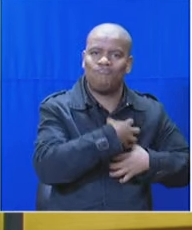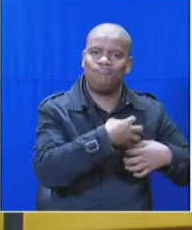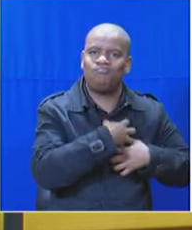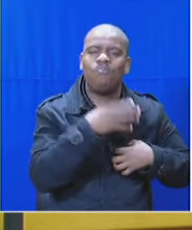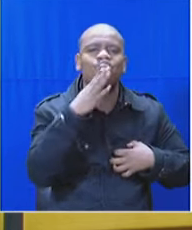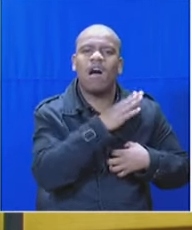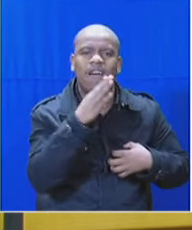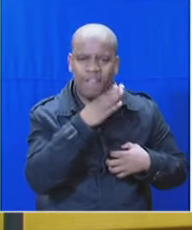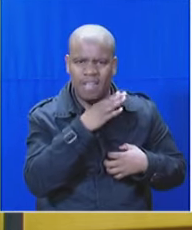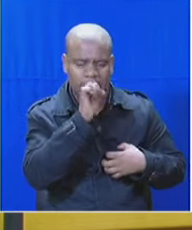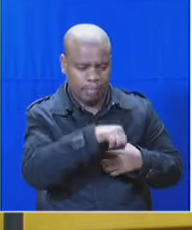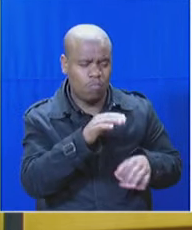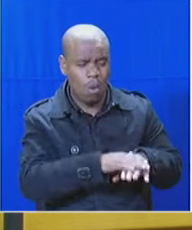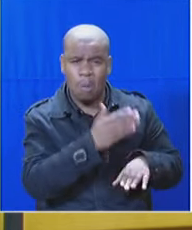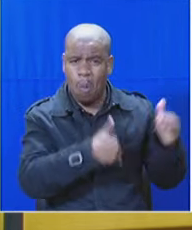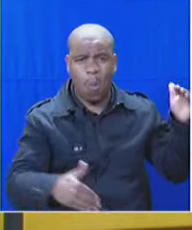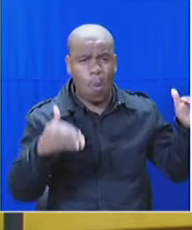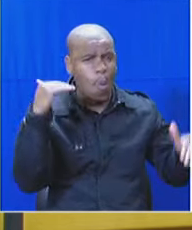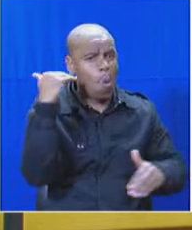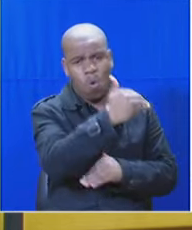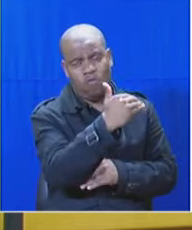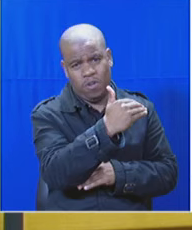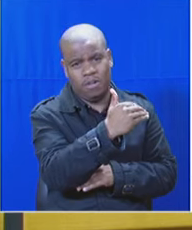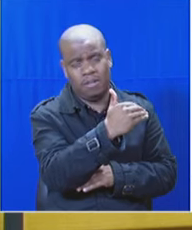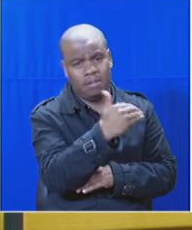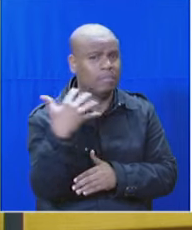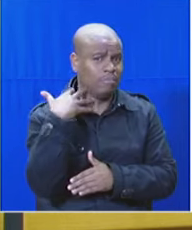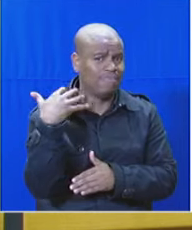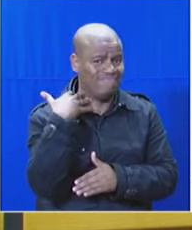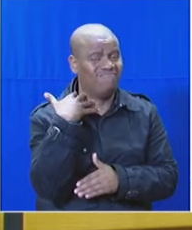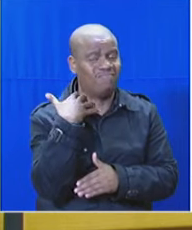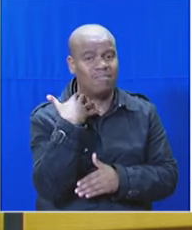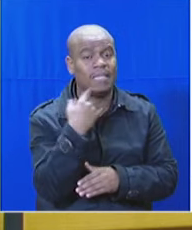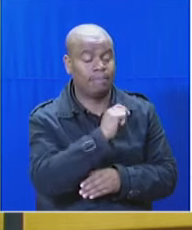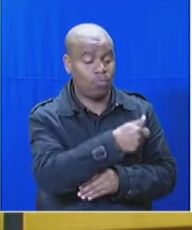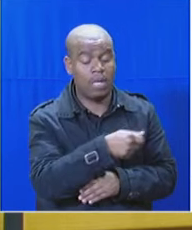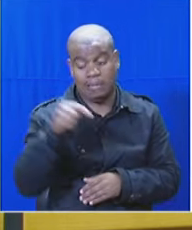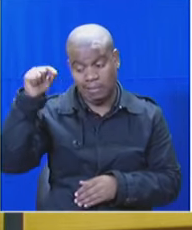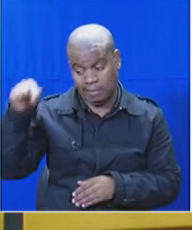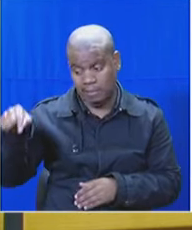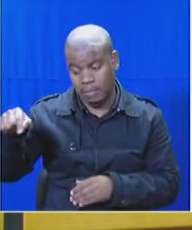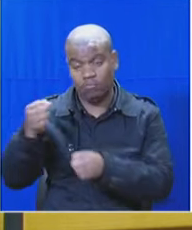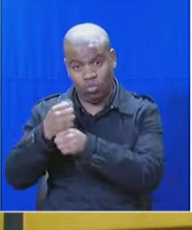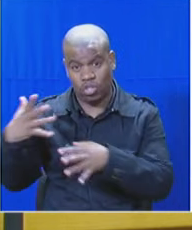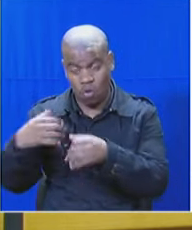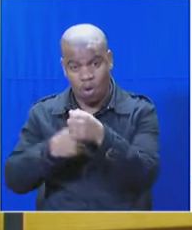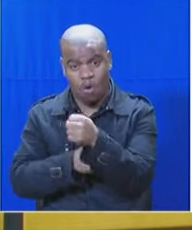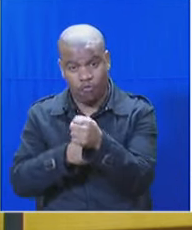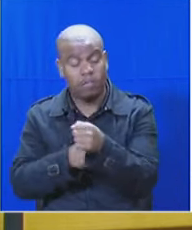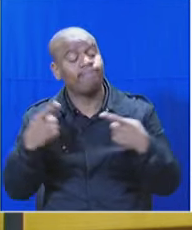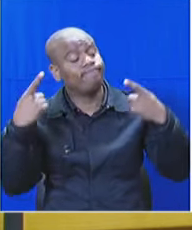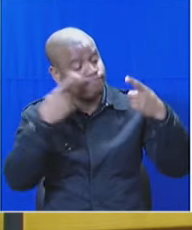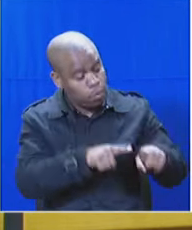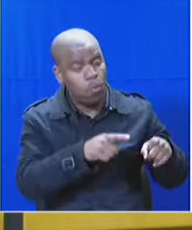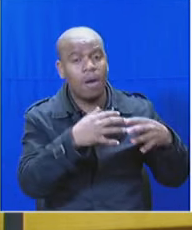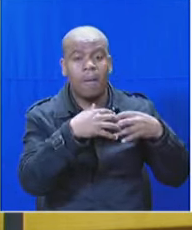and deliberately inflated prices. The Valuer General is an office that is being